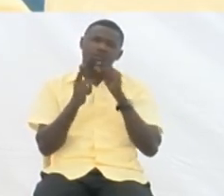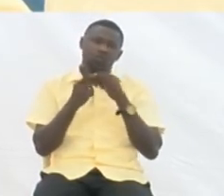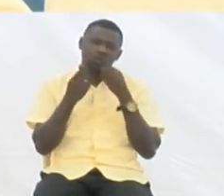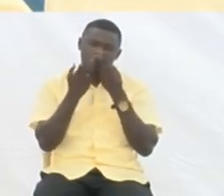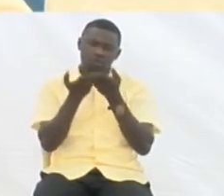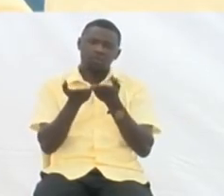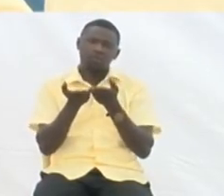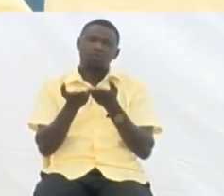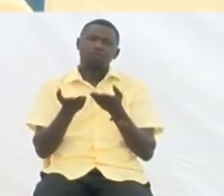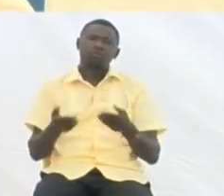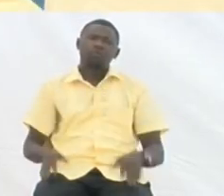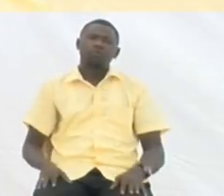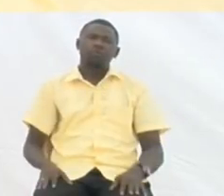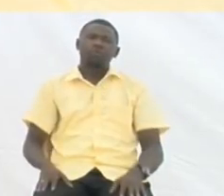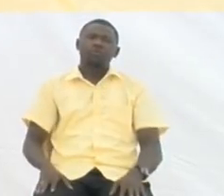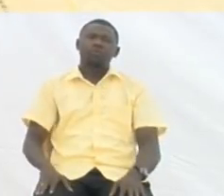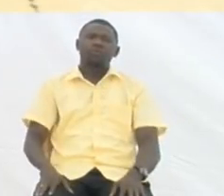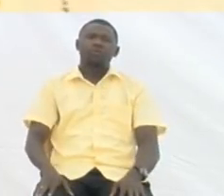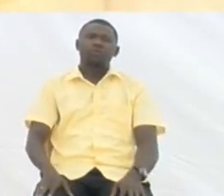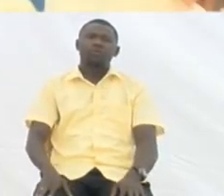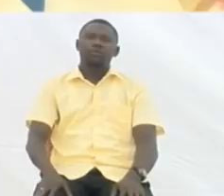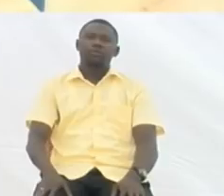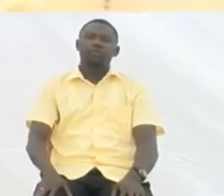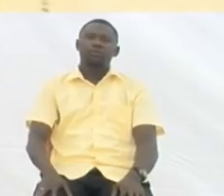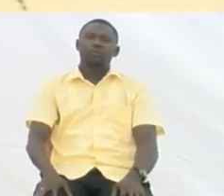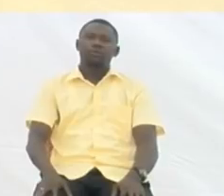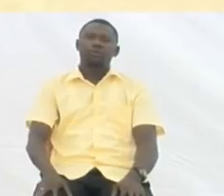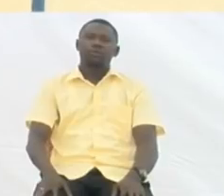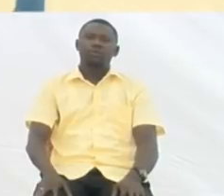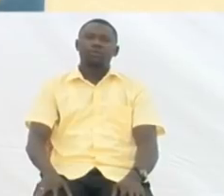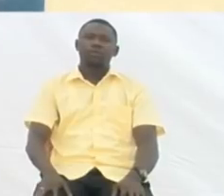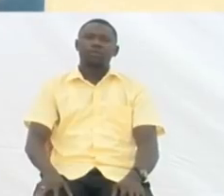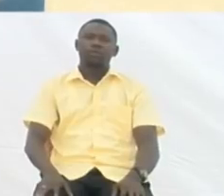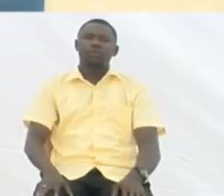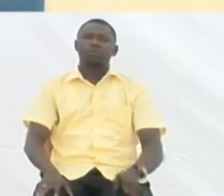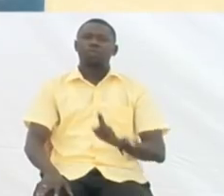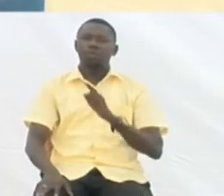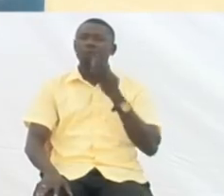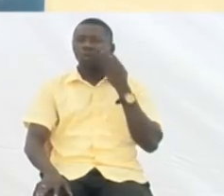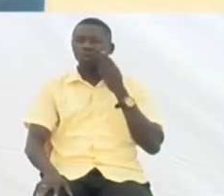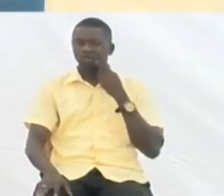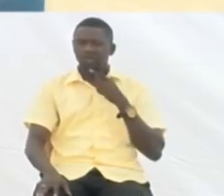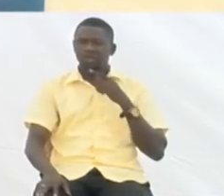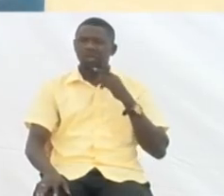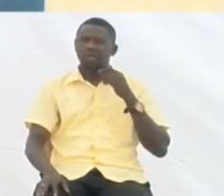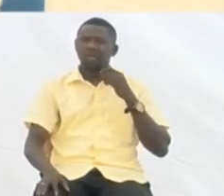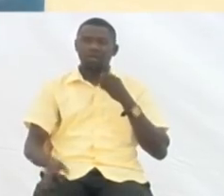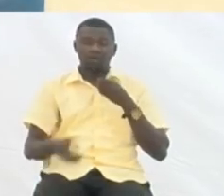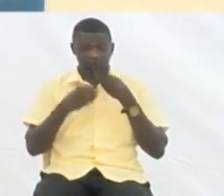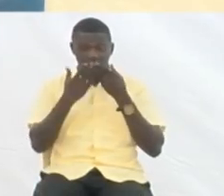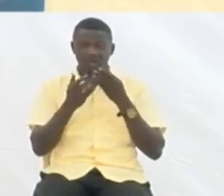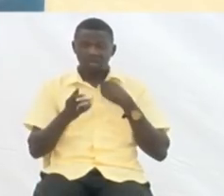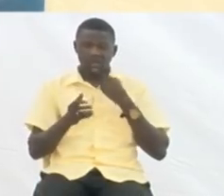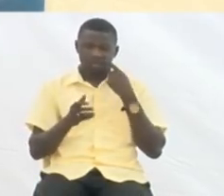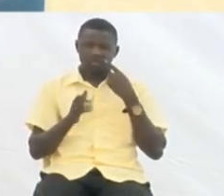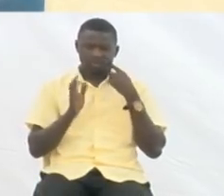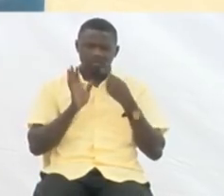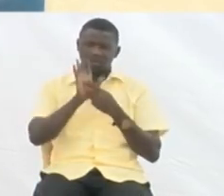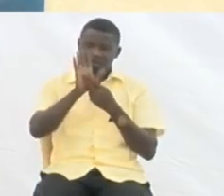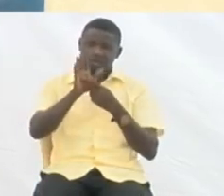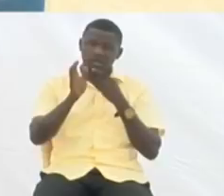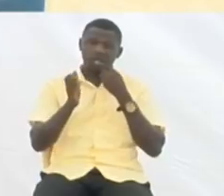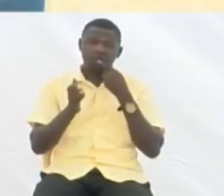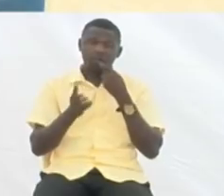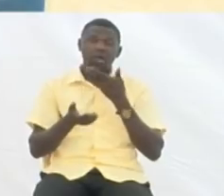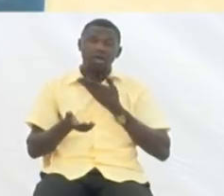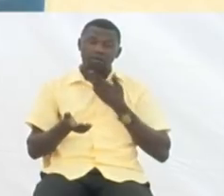I am repeating it again to you. Para kabrimbo fana folankale konte fani akela ngakurano le chika ngai tandi mo jama bed. But when I was saying it, I